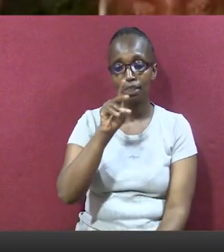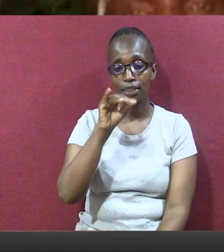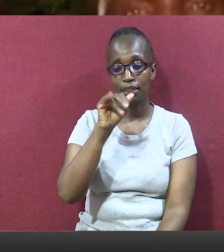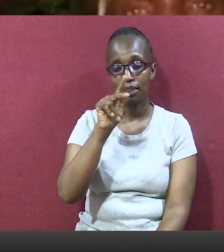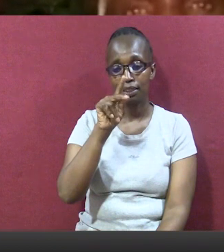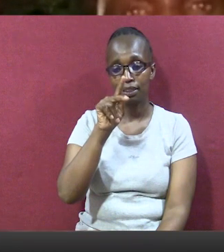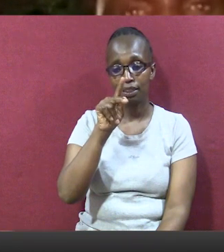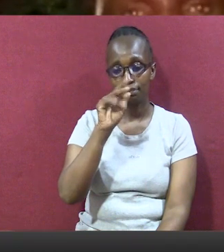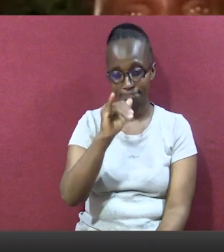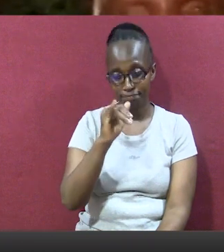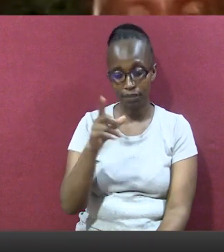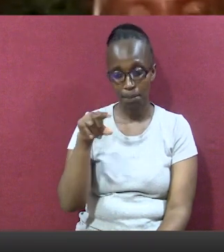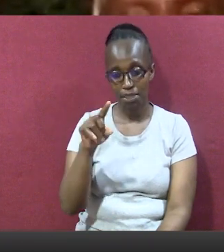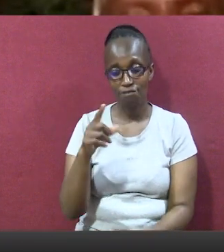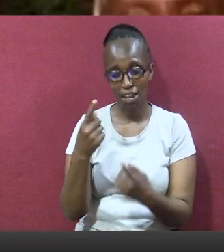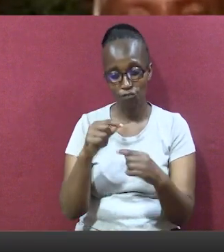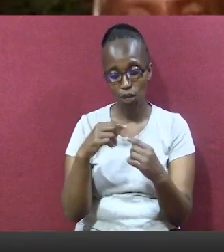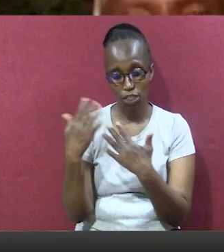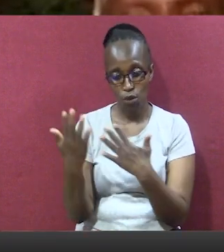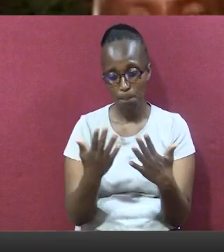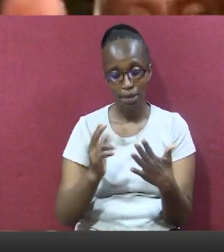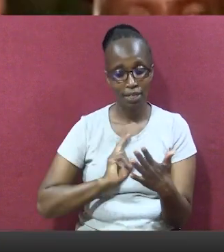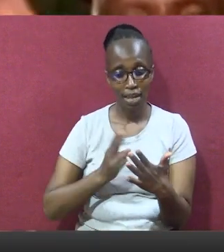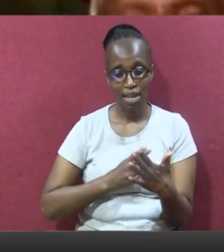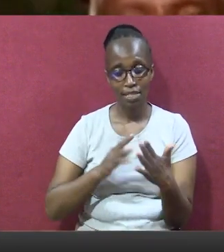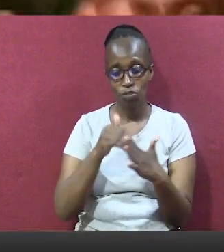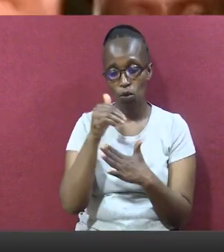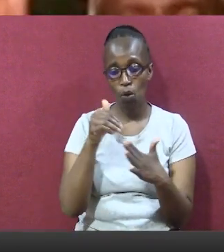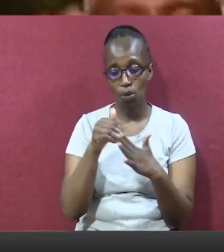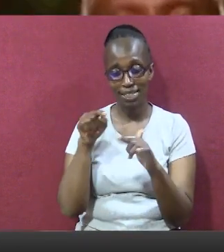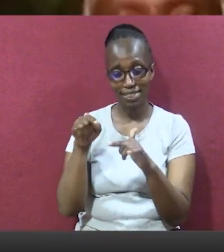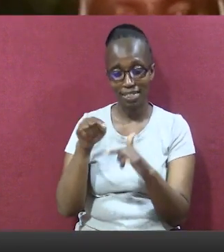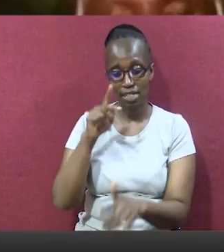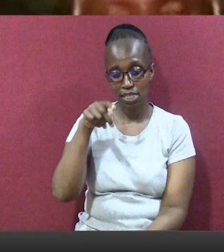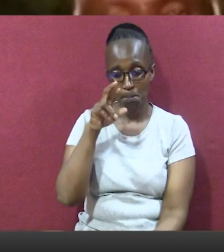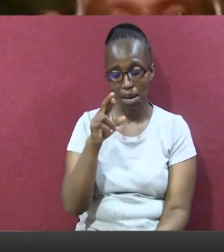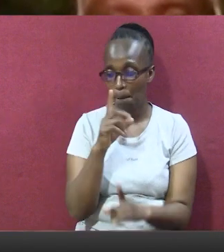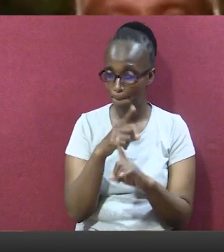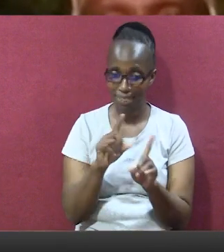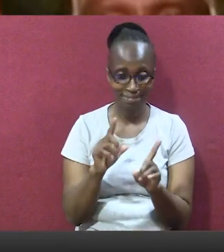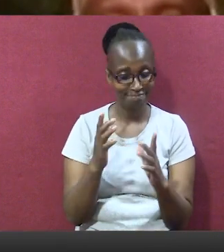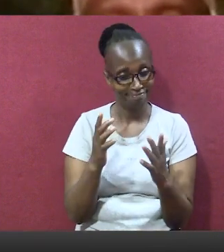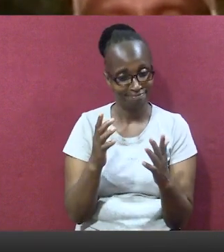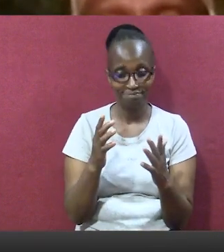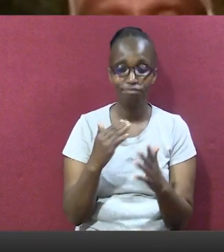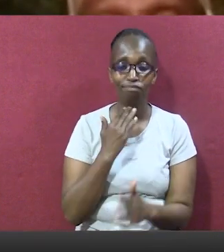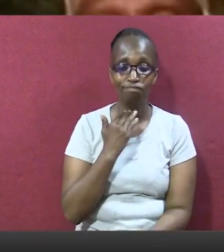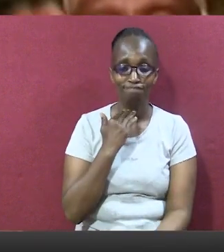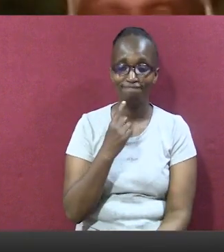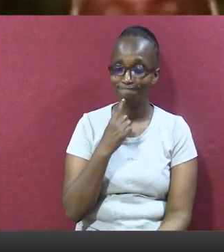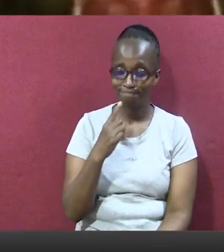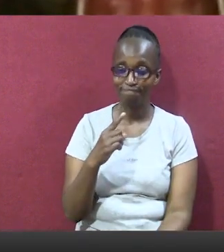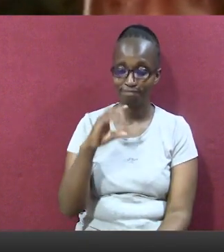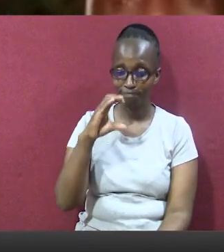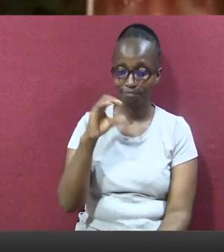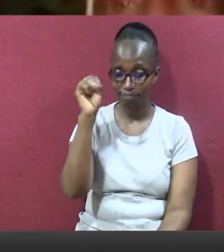CS, Professor Kindiki. He has tried to bring us NPRs and all this, but I think there is still a problem. I